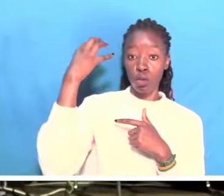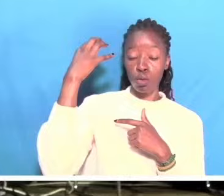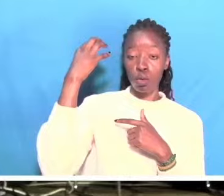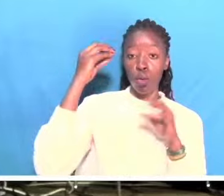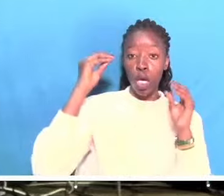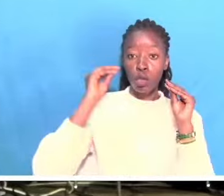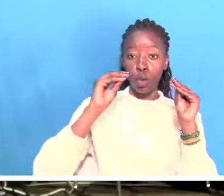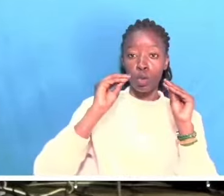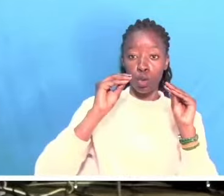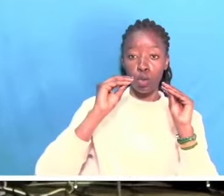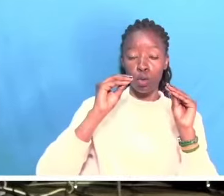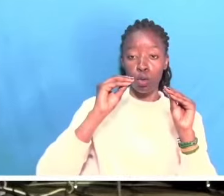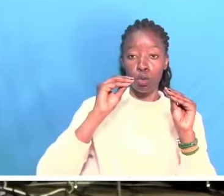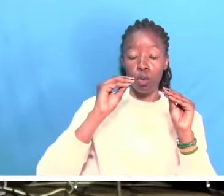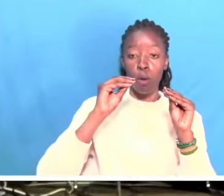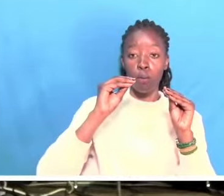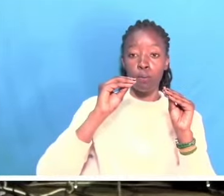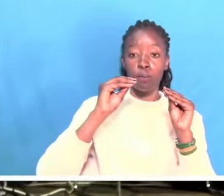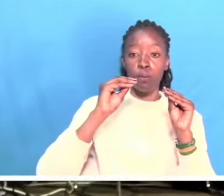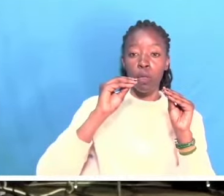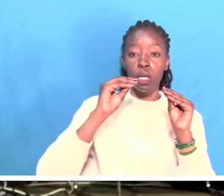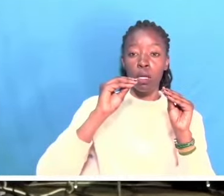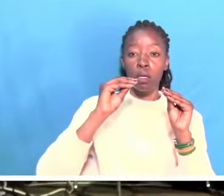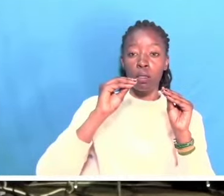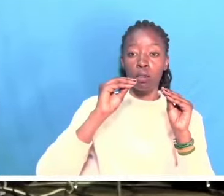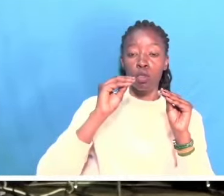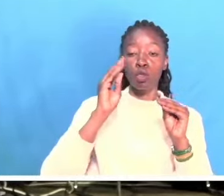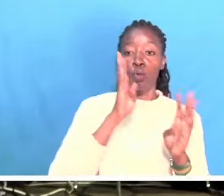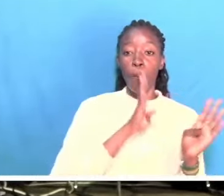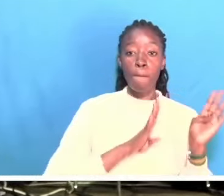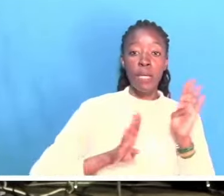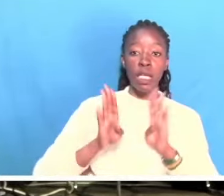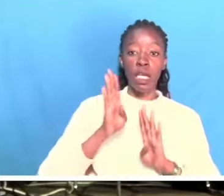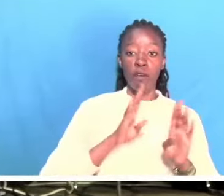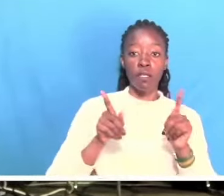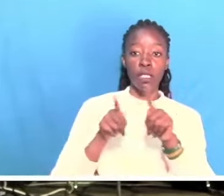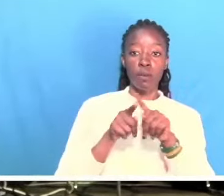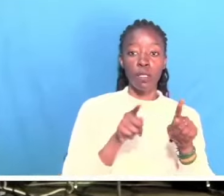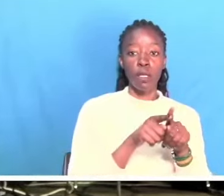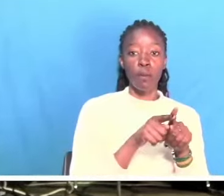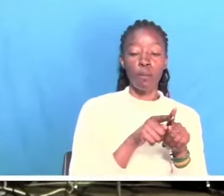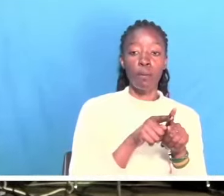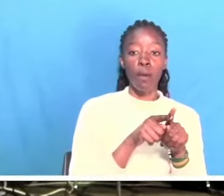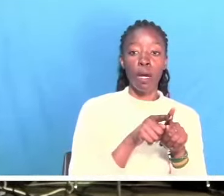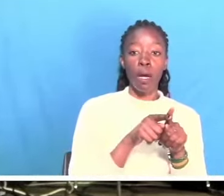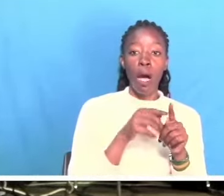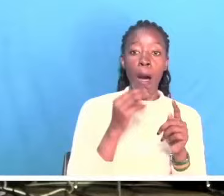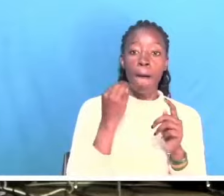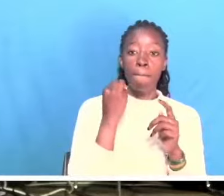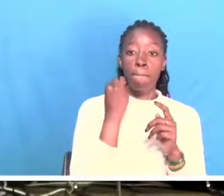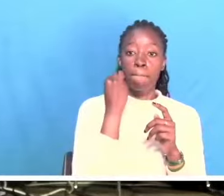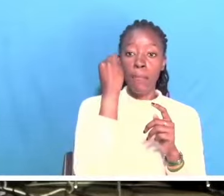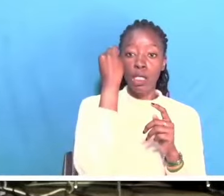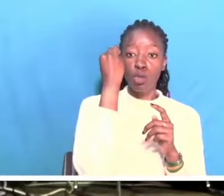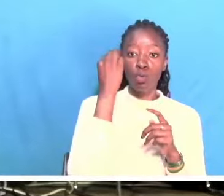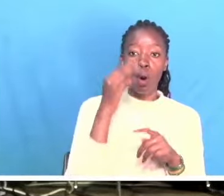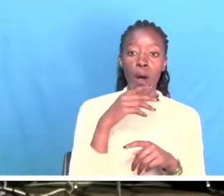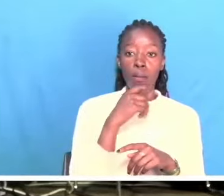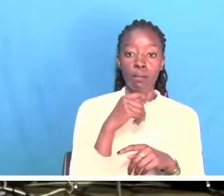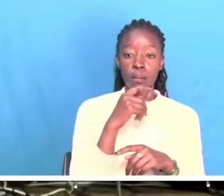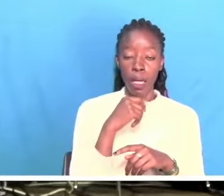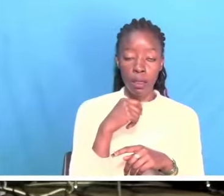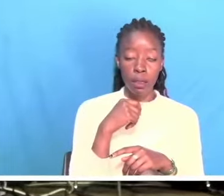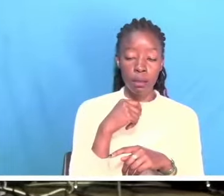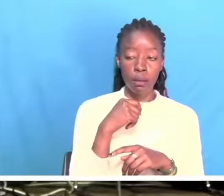to behave like an adult now or a mature man, if you did not exhibit a progression towards that direction of